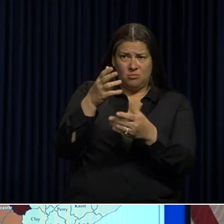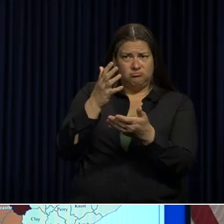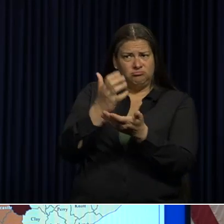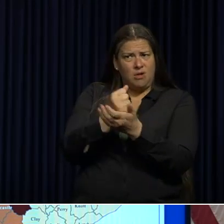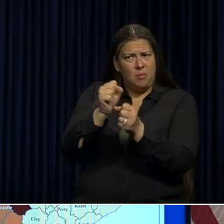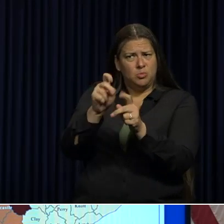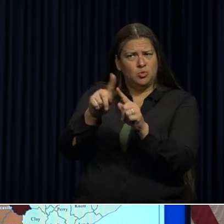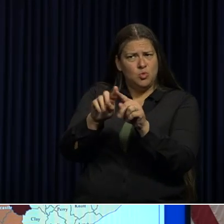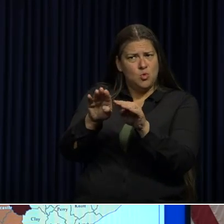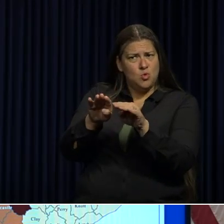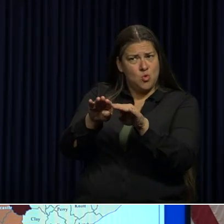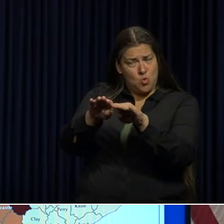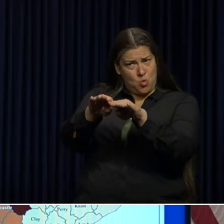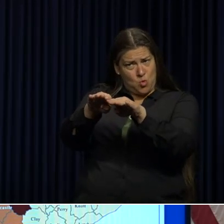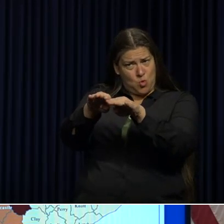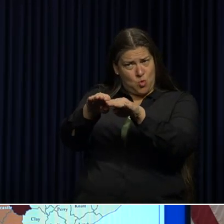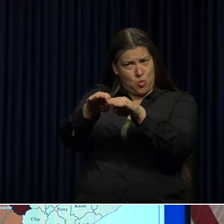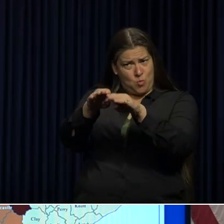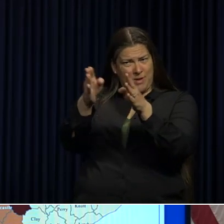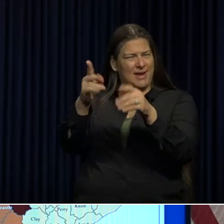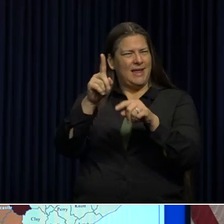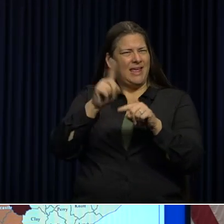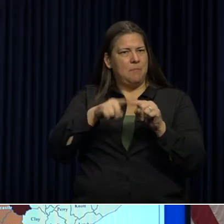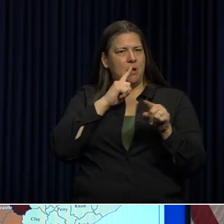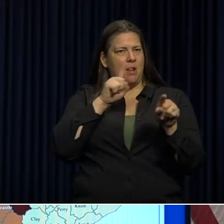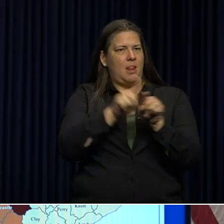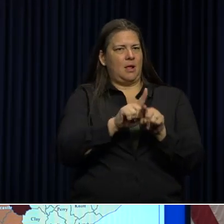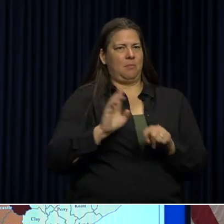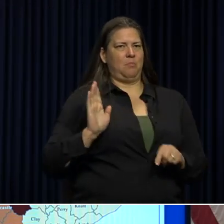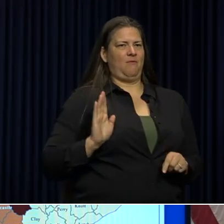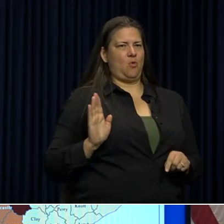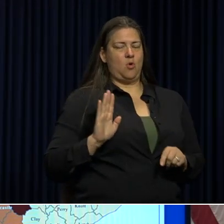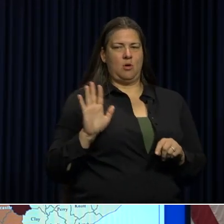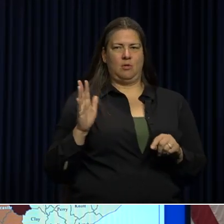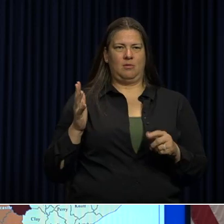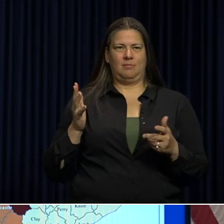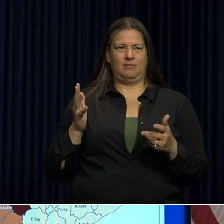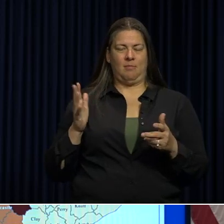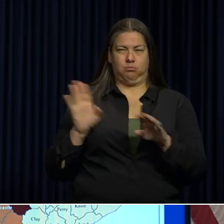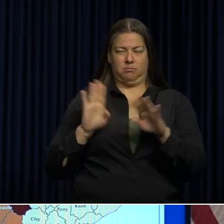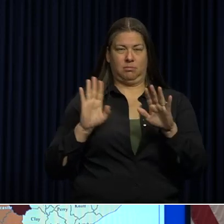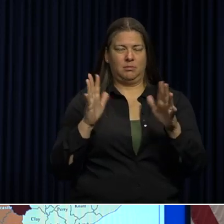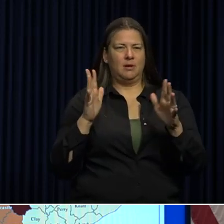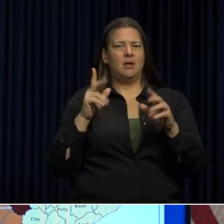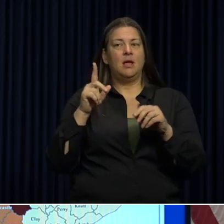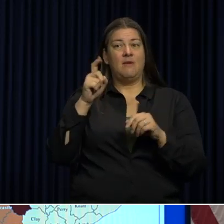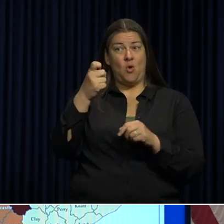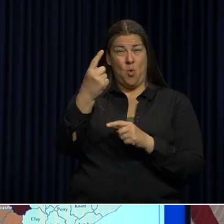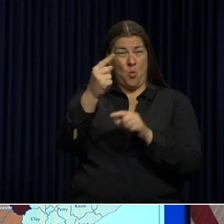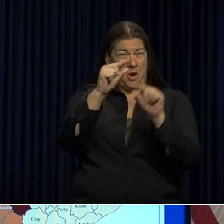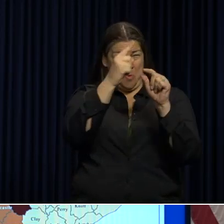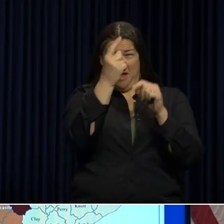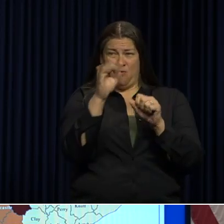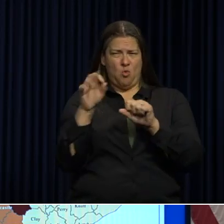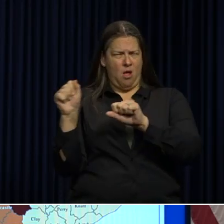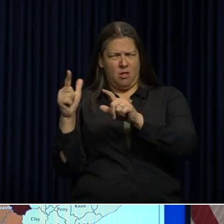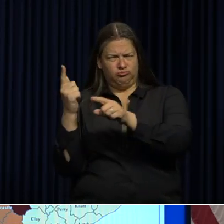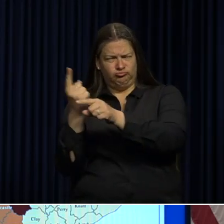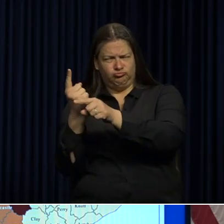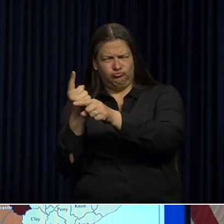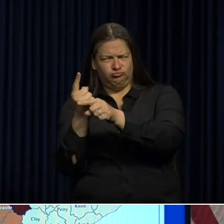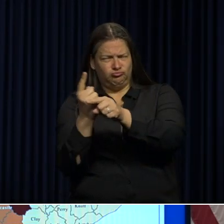it's got to be gradual, and it can't look the way that it did before. And remember, if just one group does it wrong, we can spread